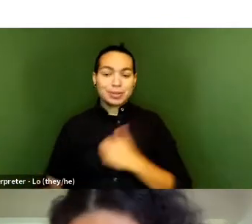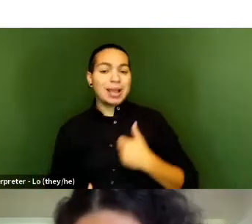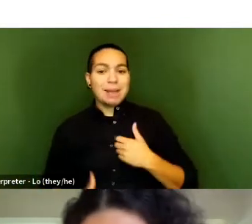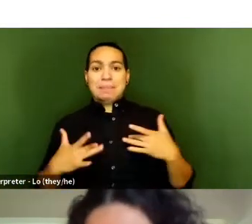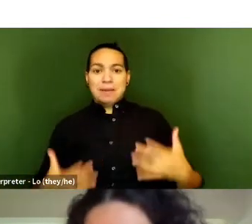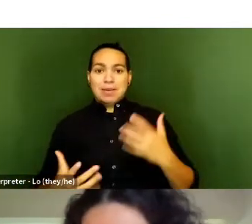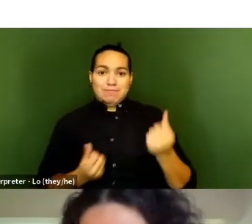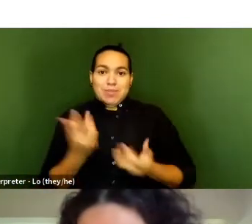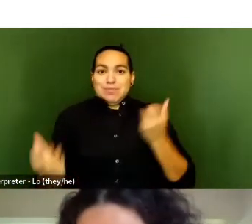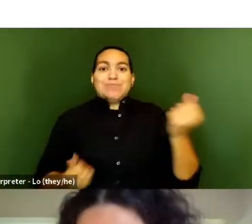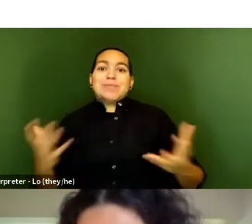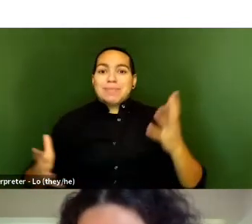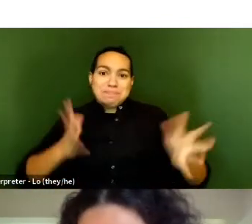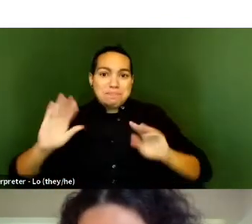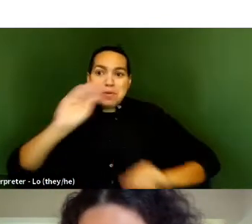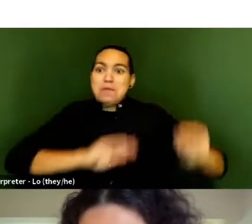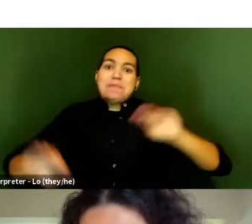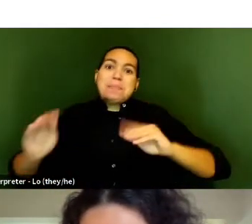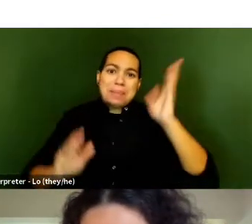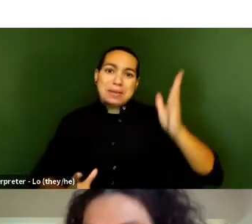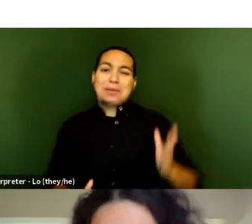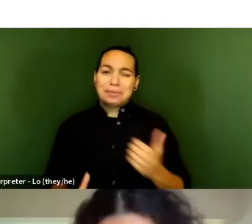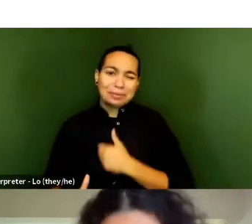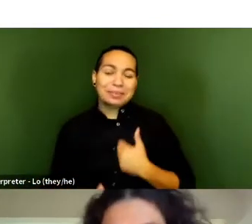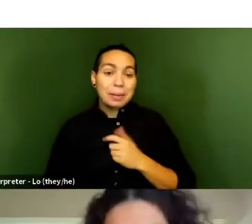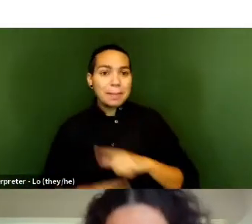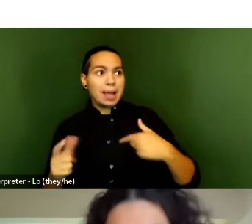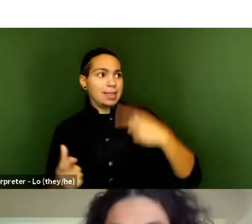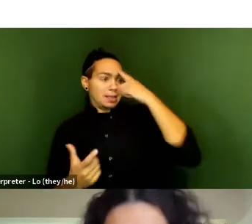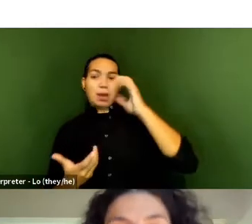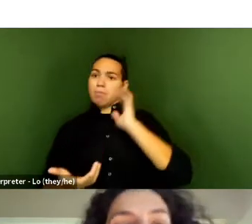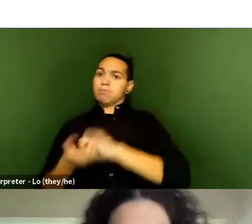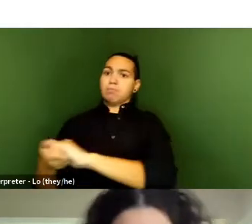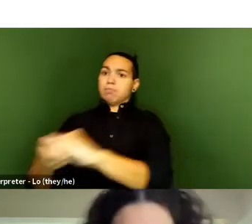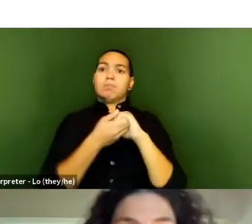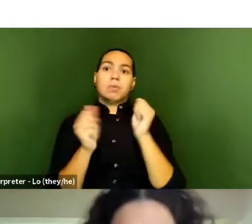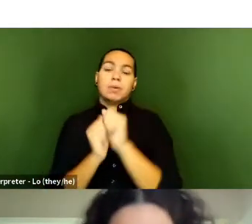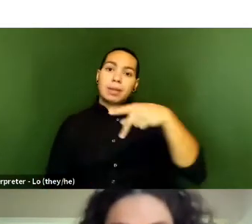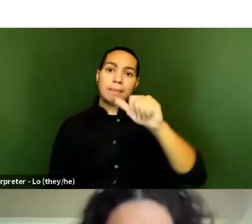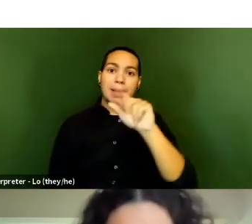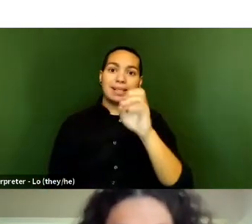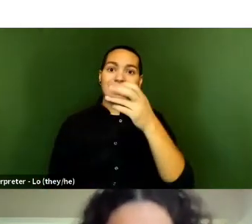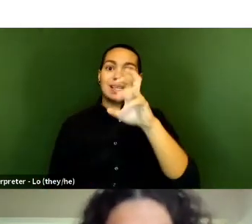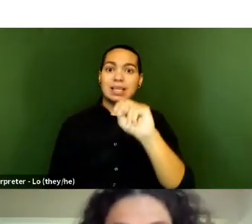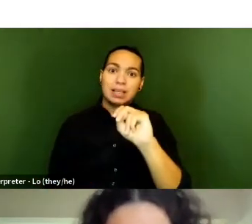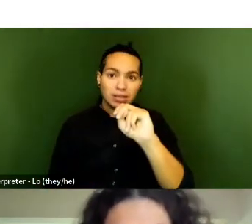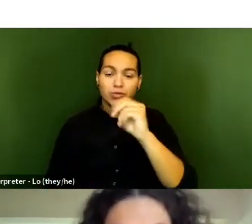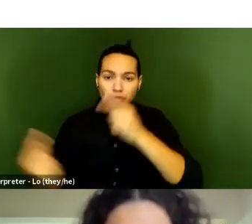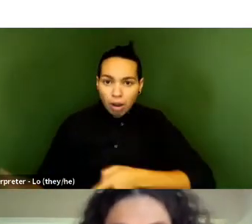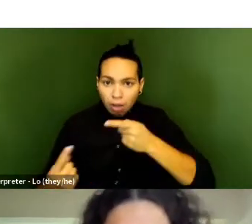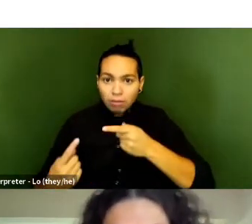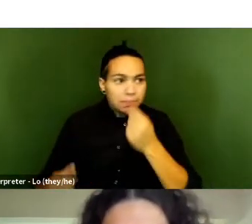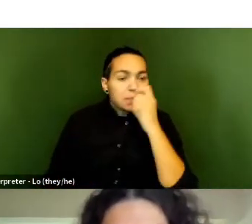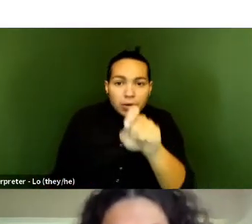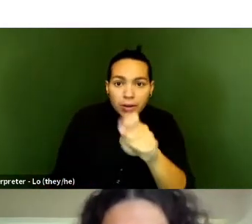speaker, but I think about how like I'm in solidarity with the Palestinian struggle, full stop. Like, because Palestine should be free.